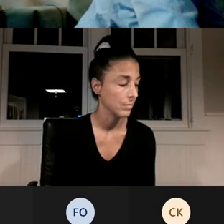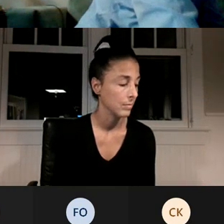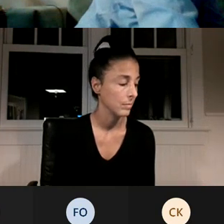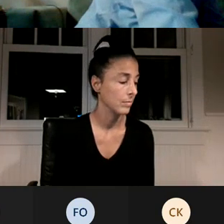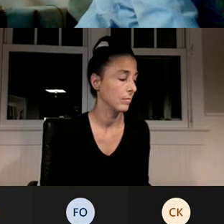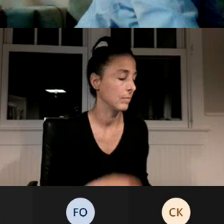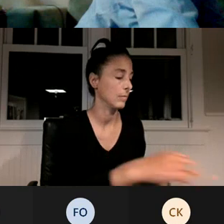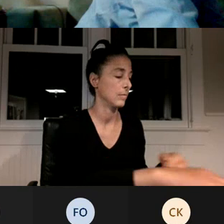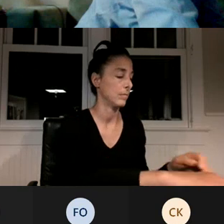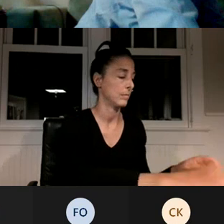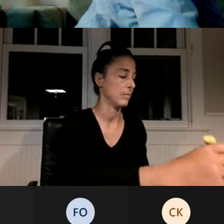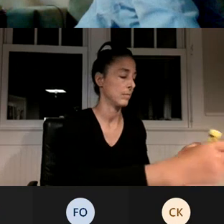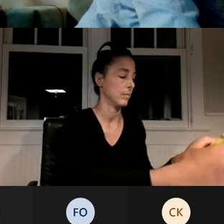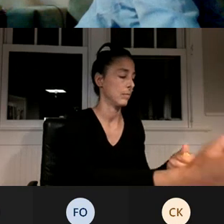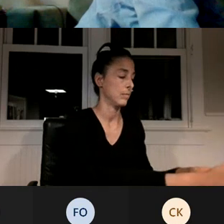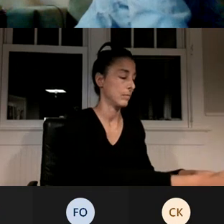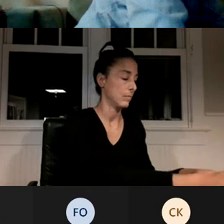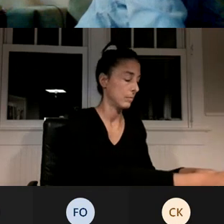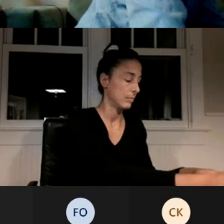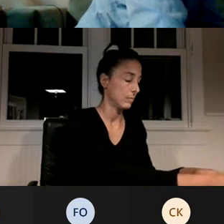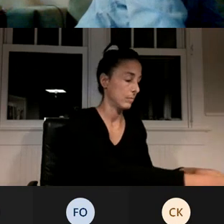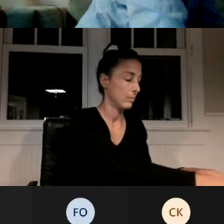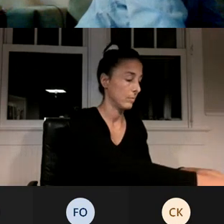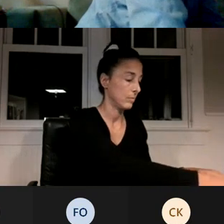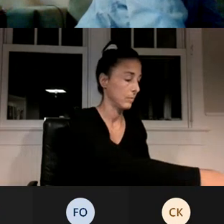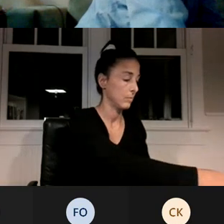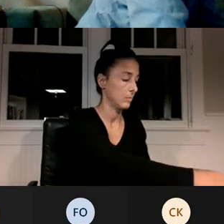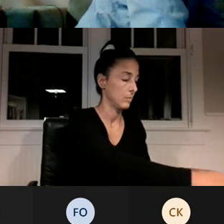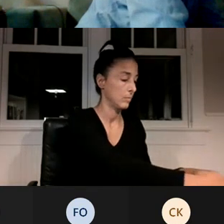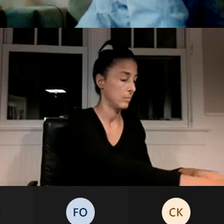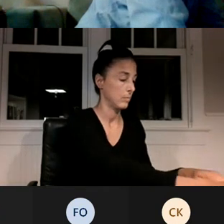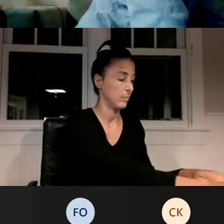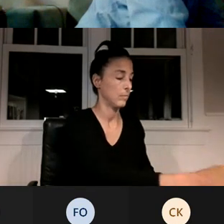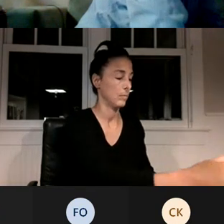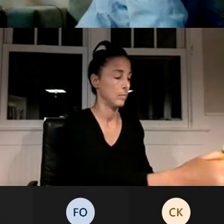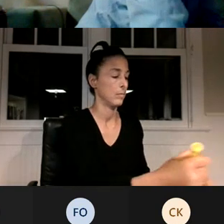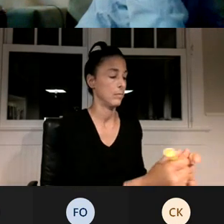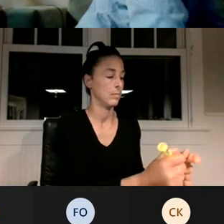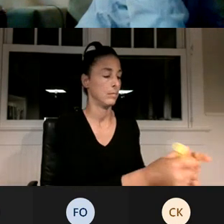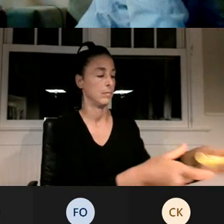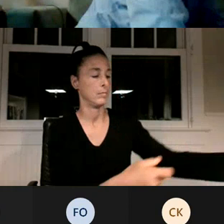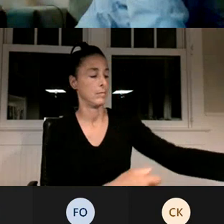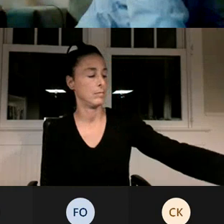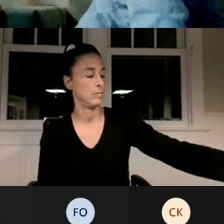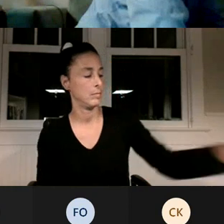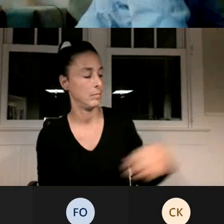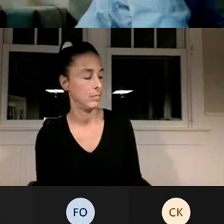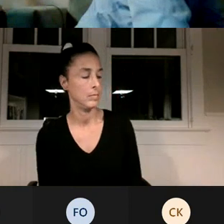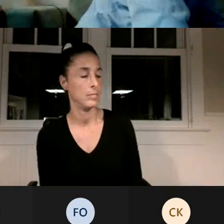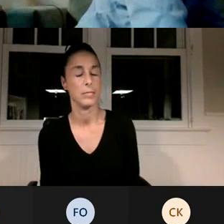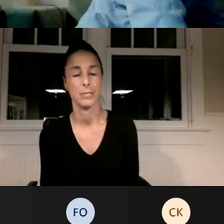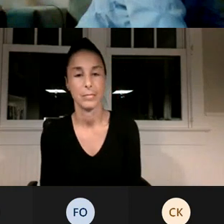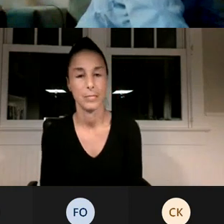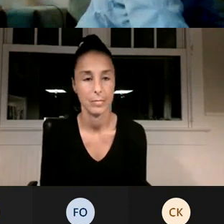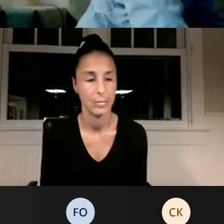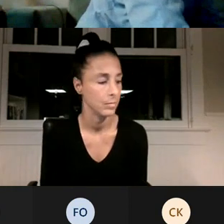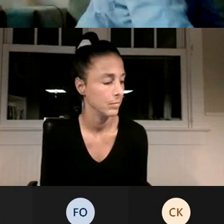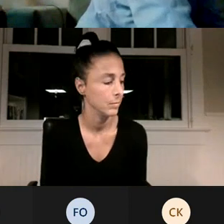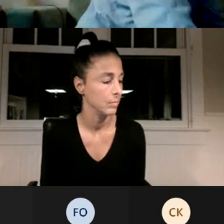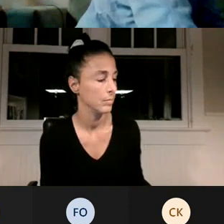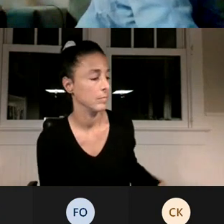would likely be 200 units or so, and then the two apartment buildings would probably each be about 300 units, and